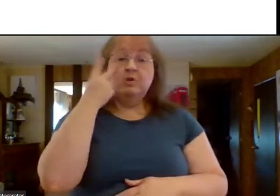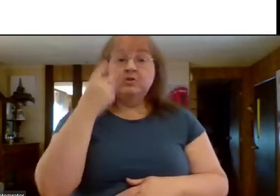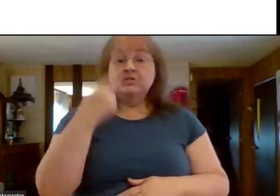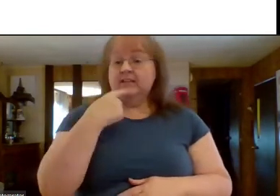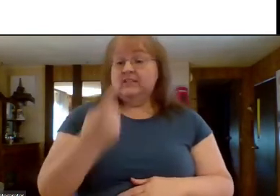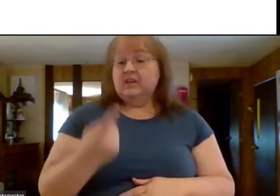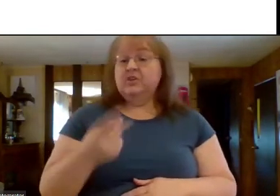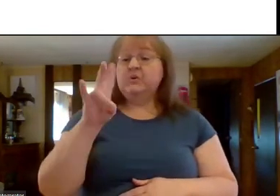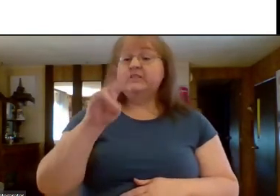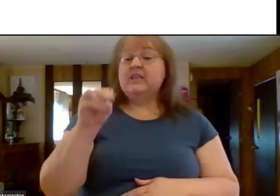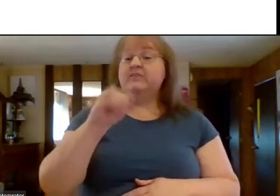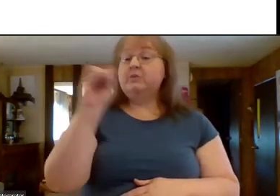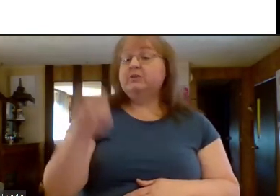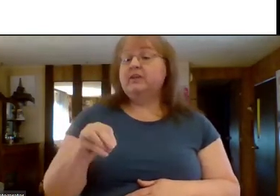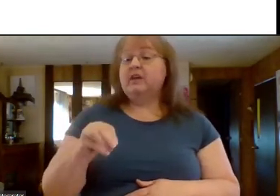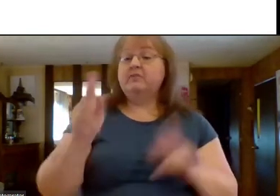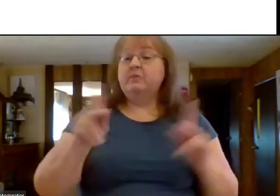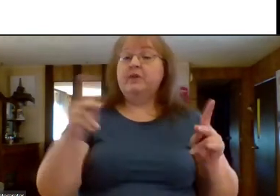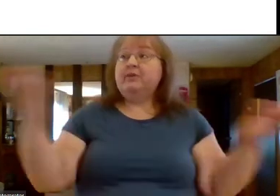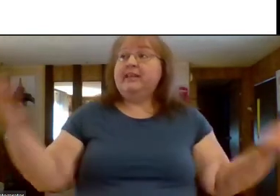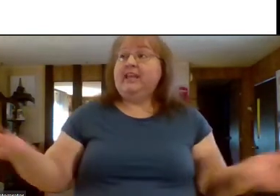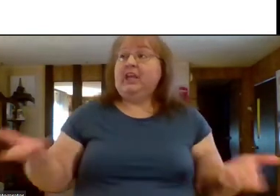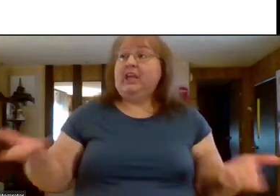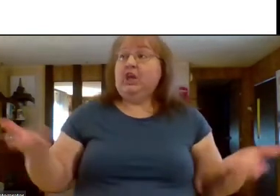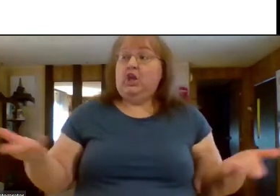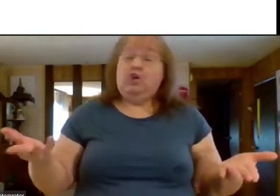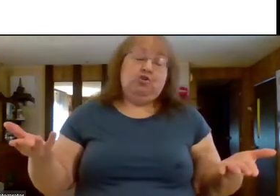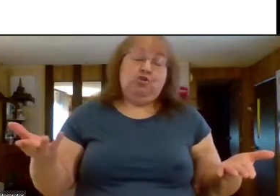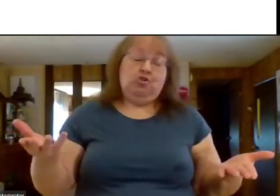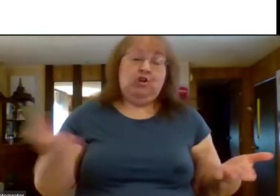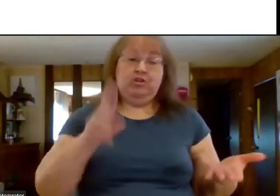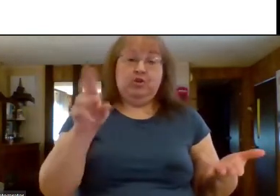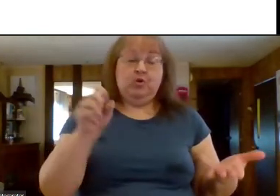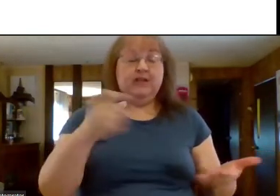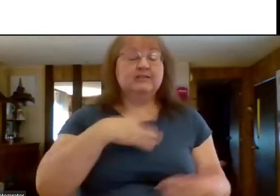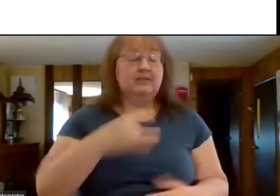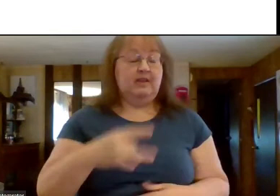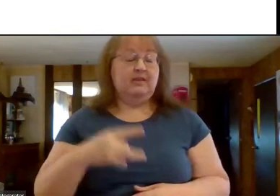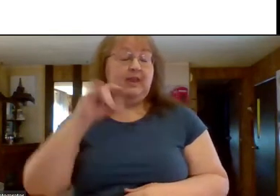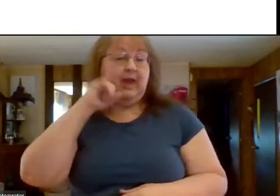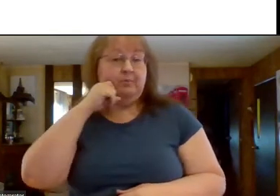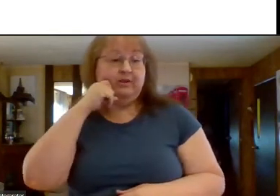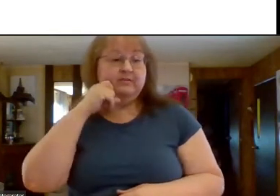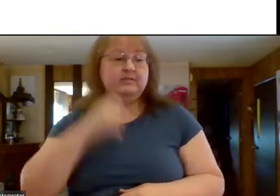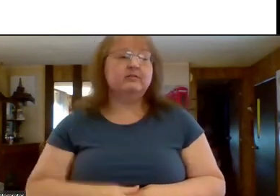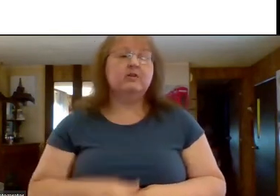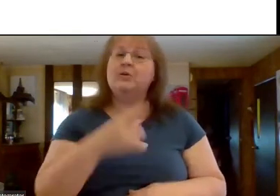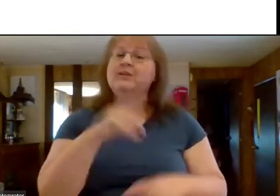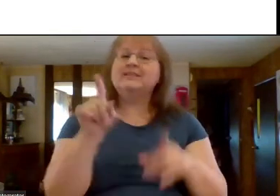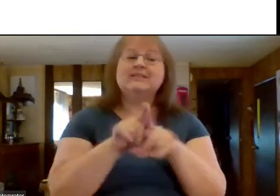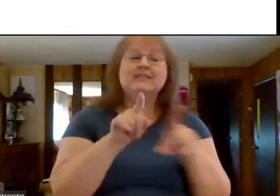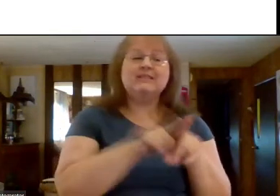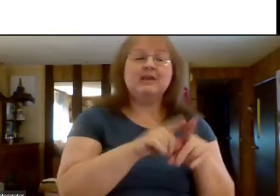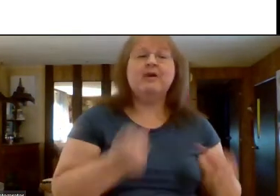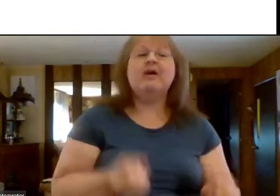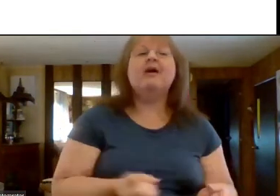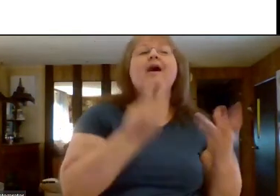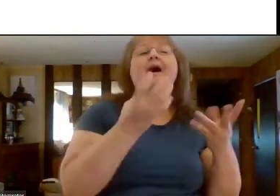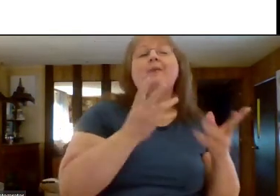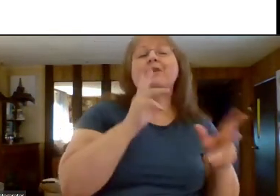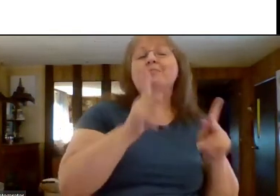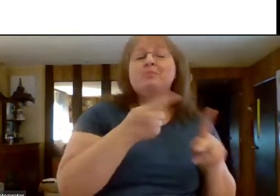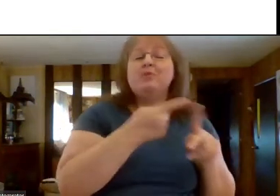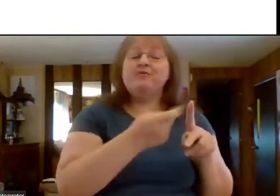like 70% of people in the United States like apples? How many people out of 200 people will like